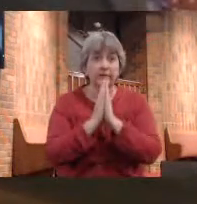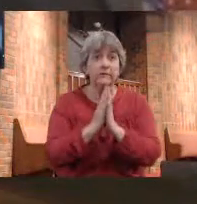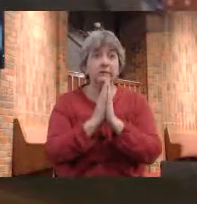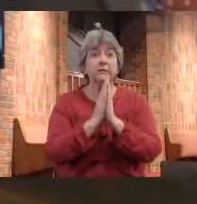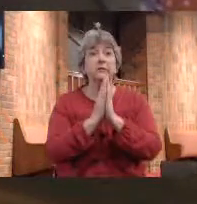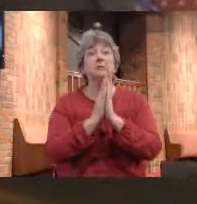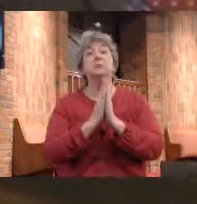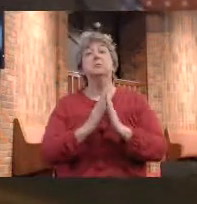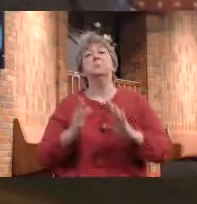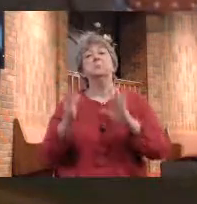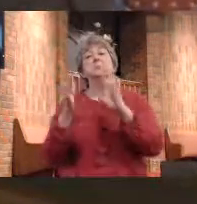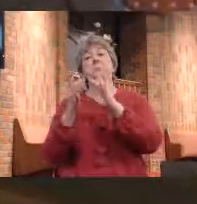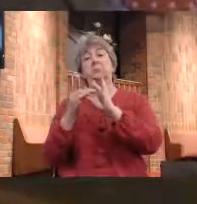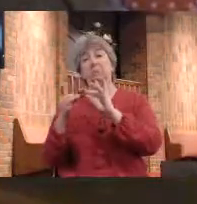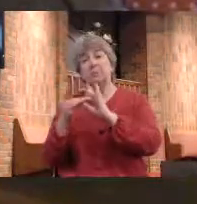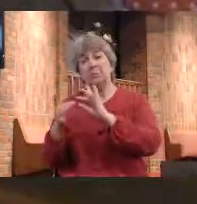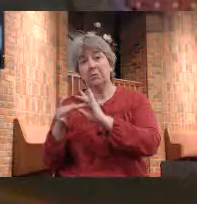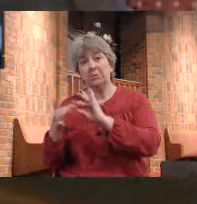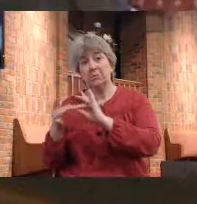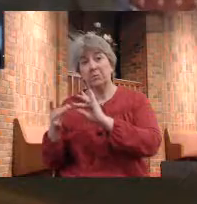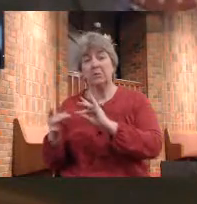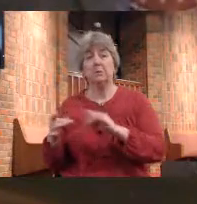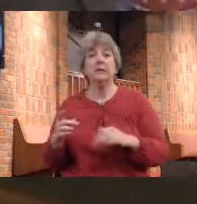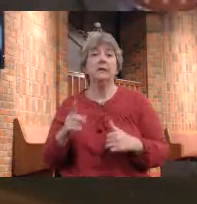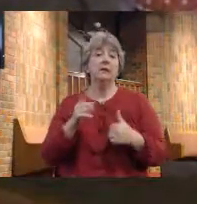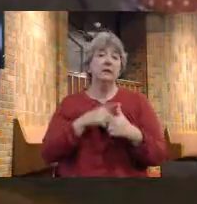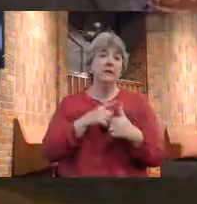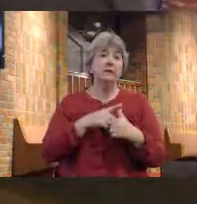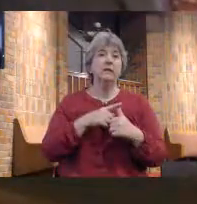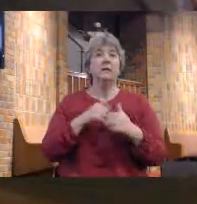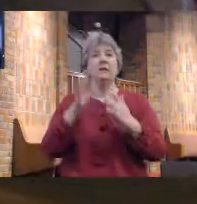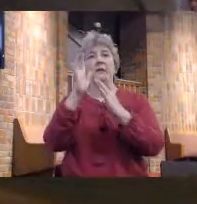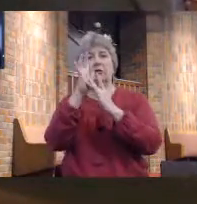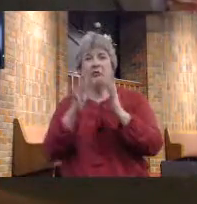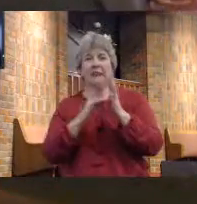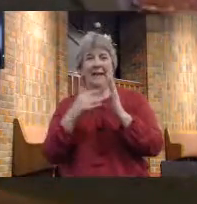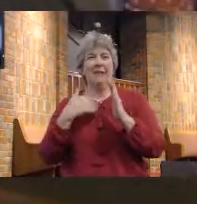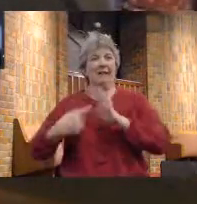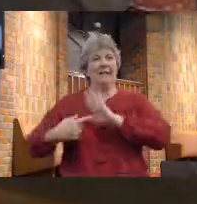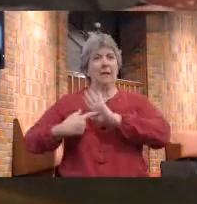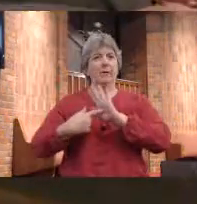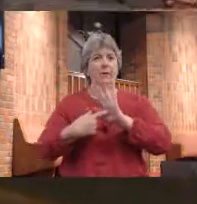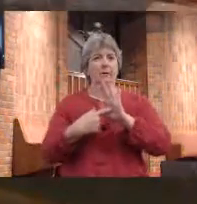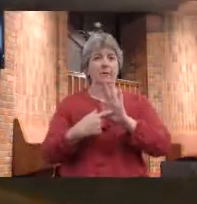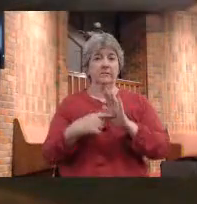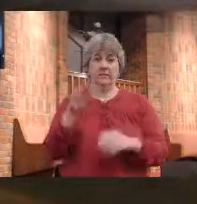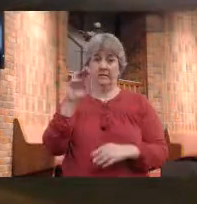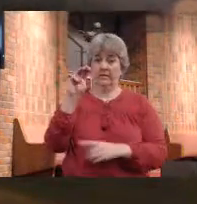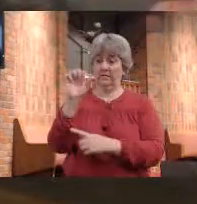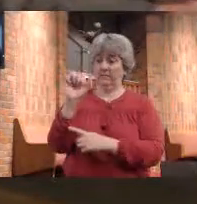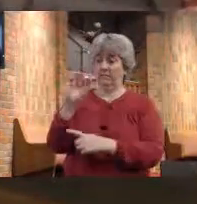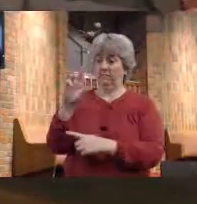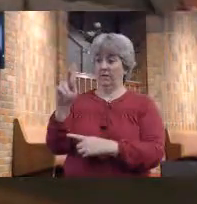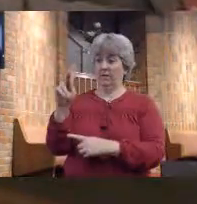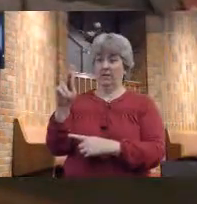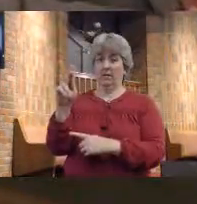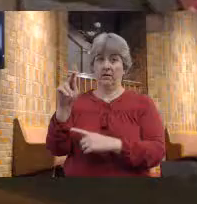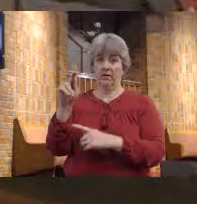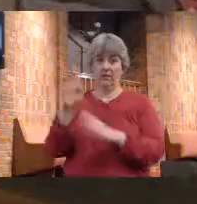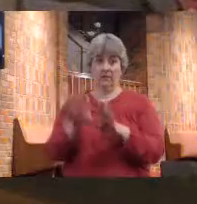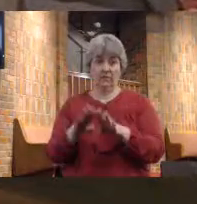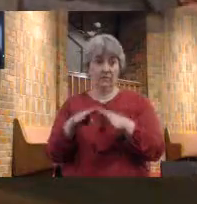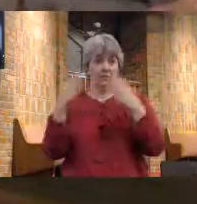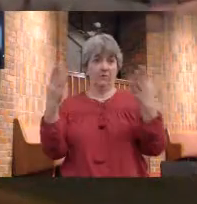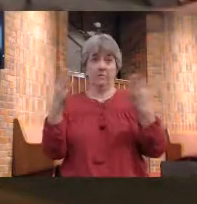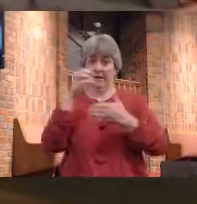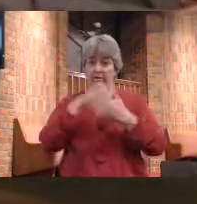And here's where Jesus spent time in prayer. The Gospel of Mark opens up in Mark